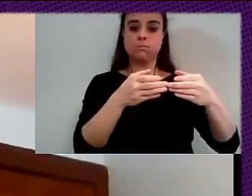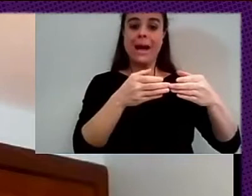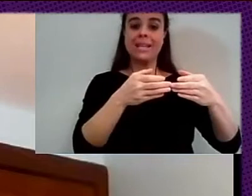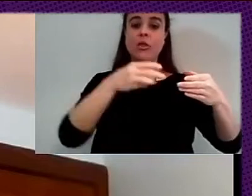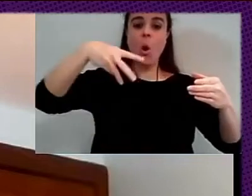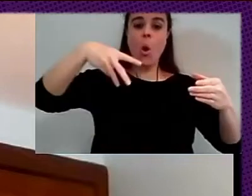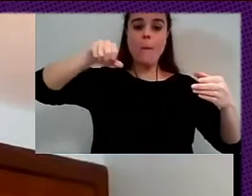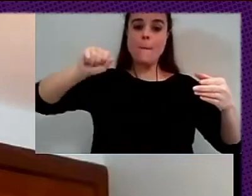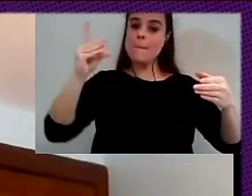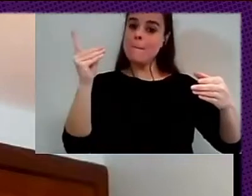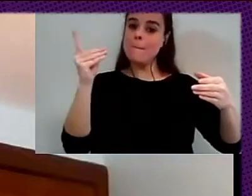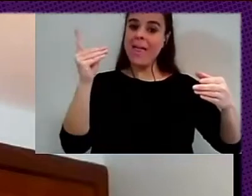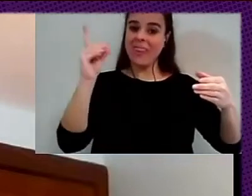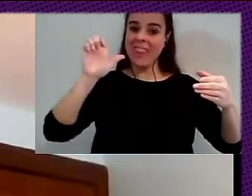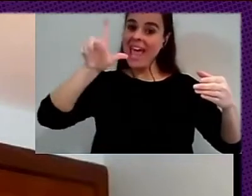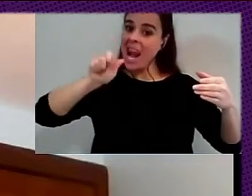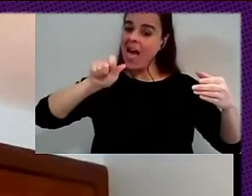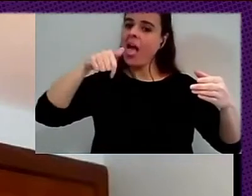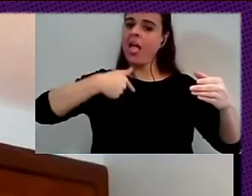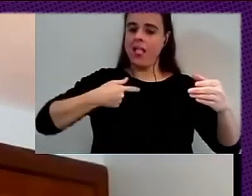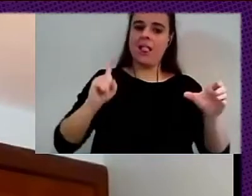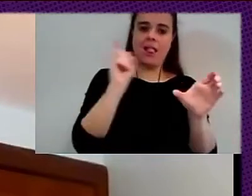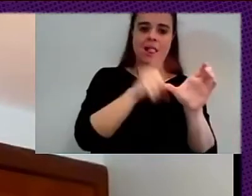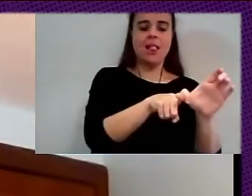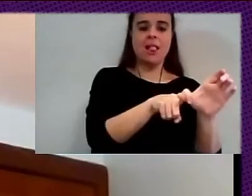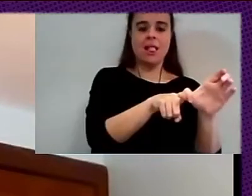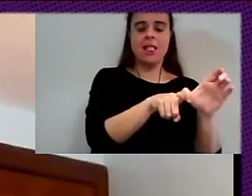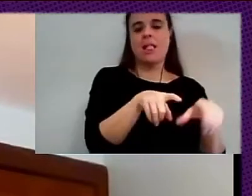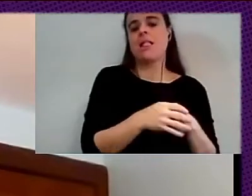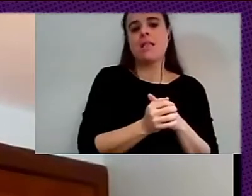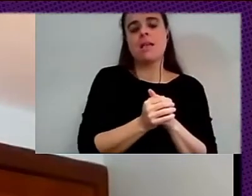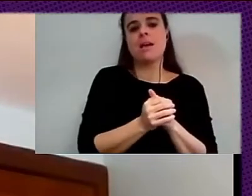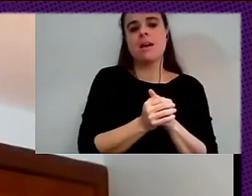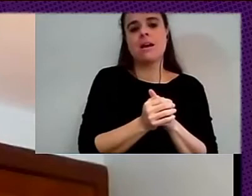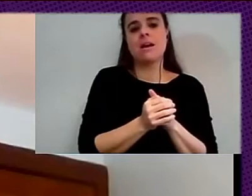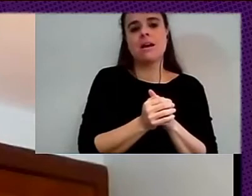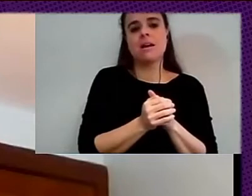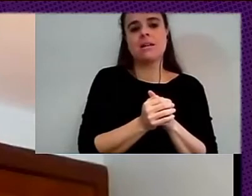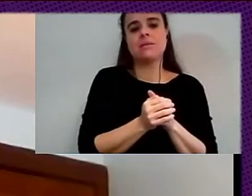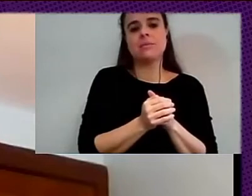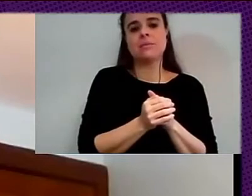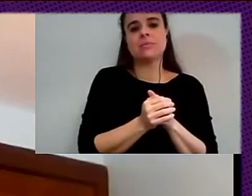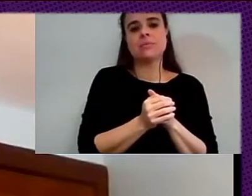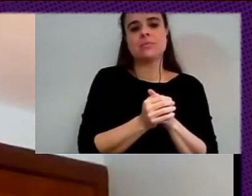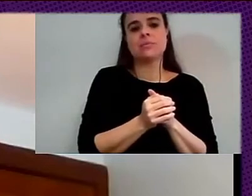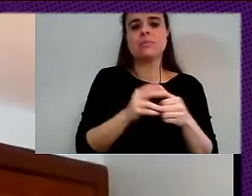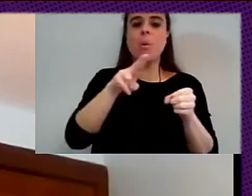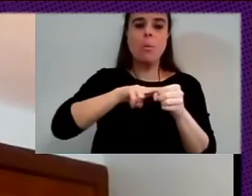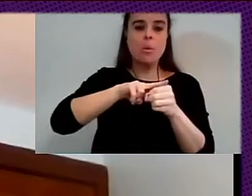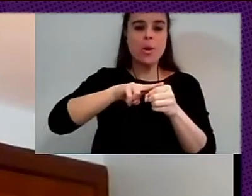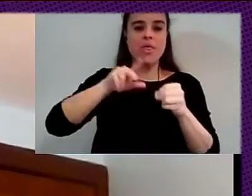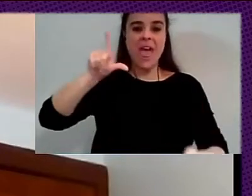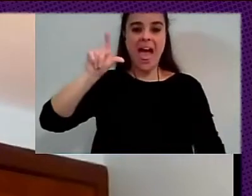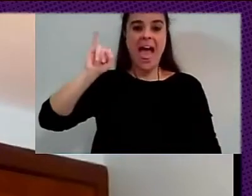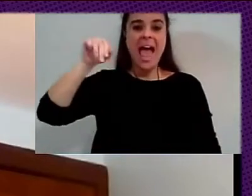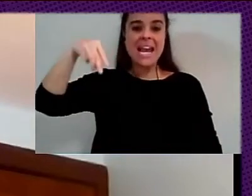there was a textbook crisis in the Limpopo province of non-delivery of textbooks for students, and they were looking to put tablets